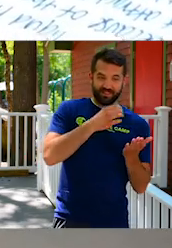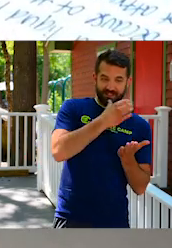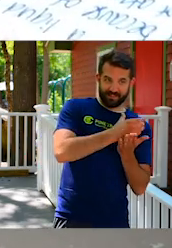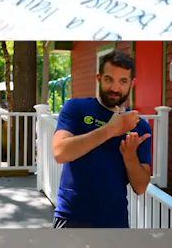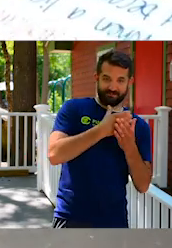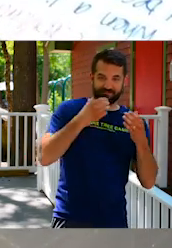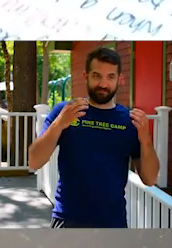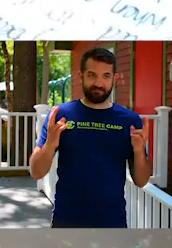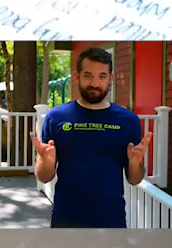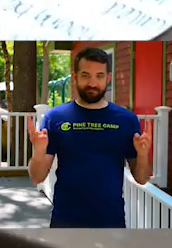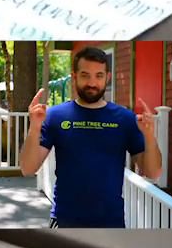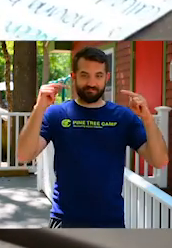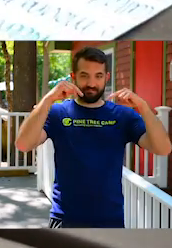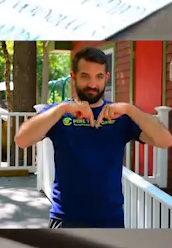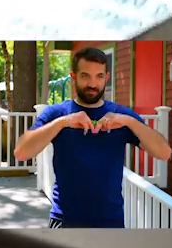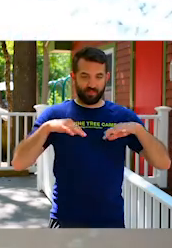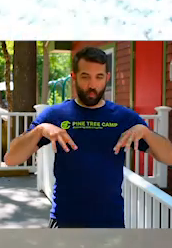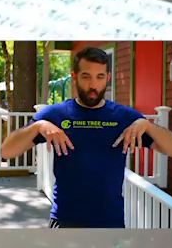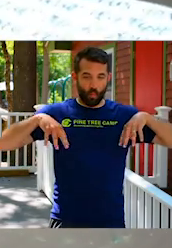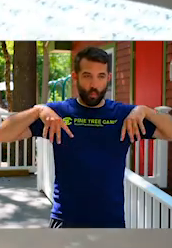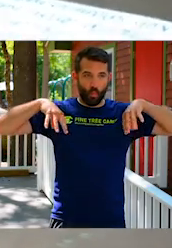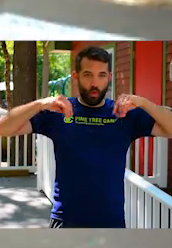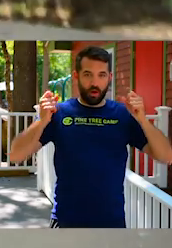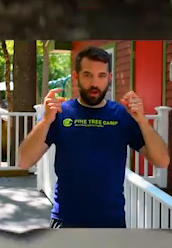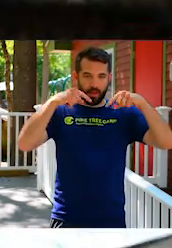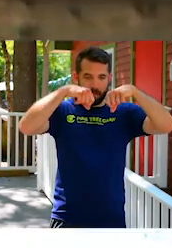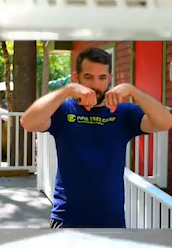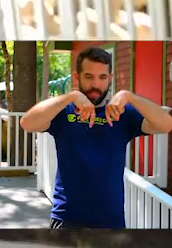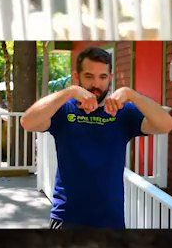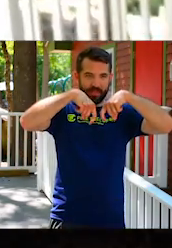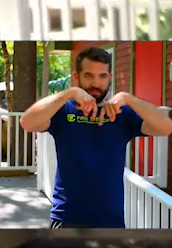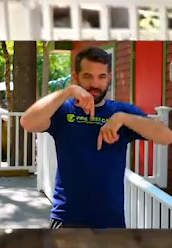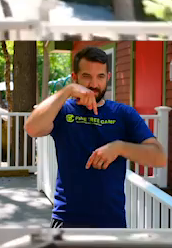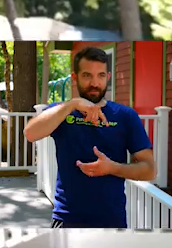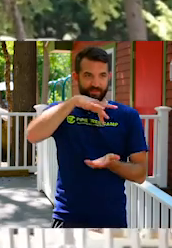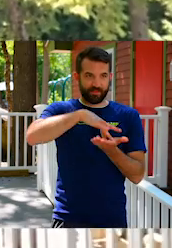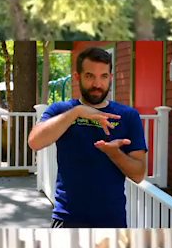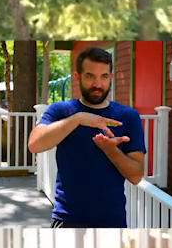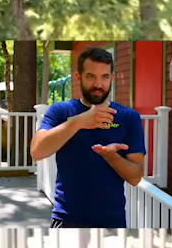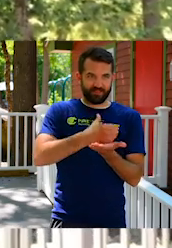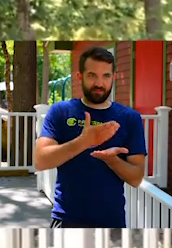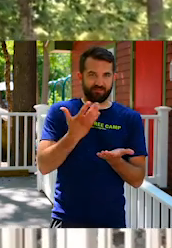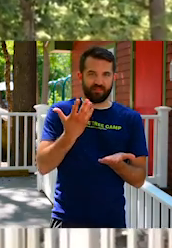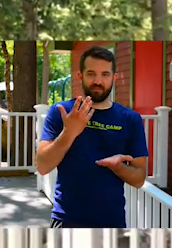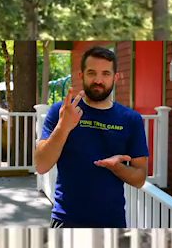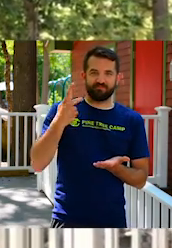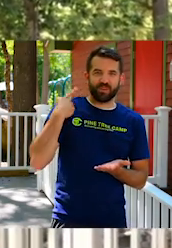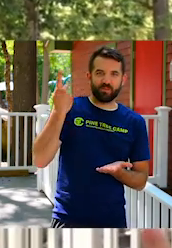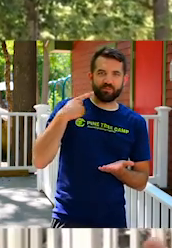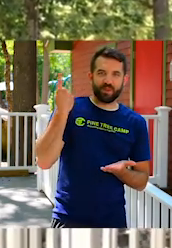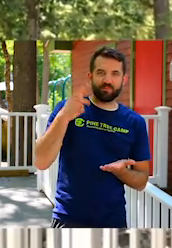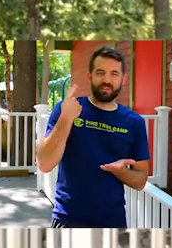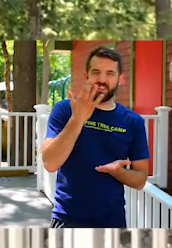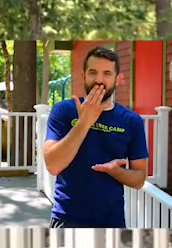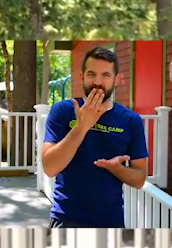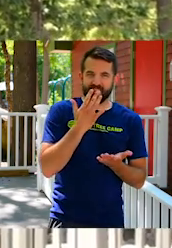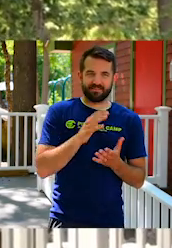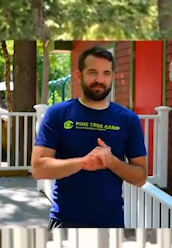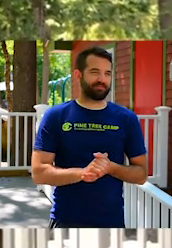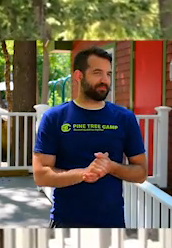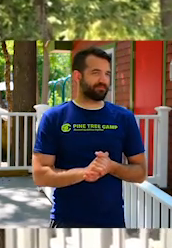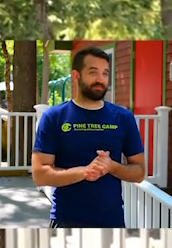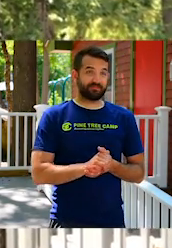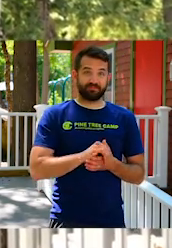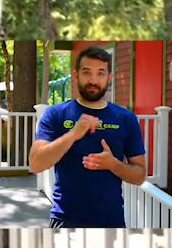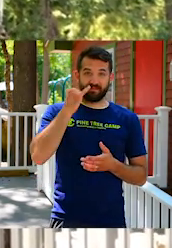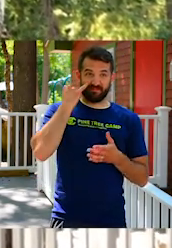and into the middle cup, creating kind of a purple color in the middle with water almost at the same height. If I left it for longer, it would continue